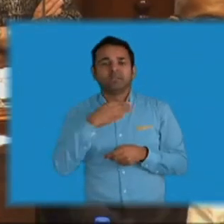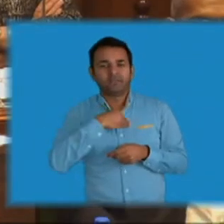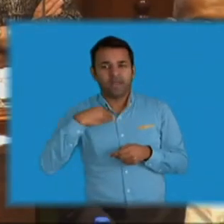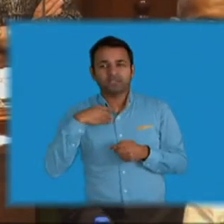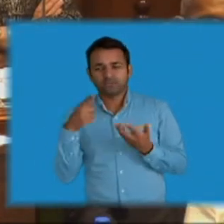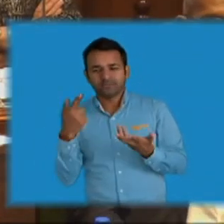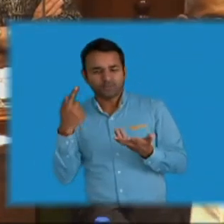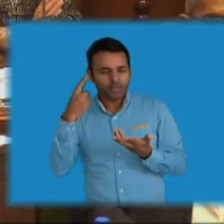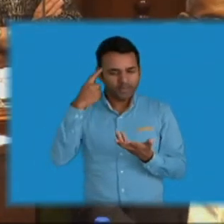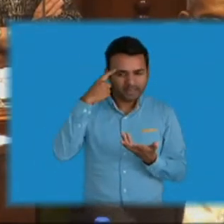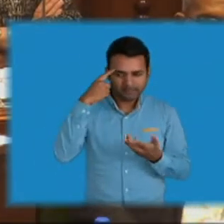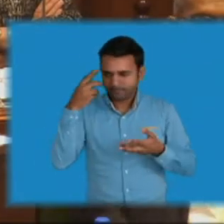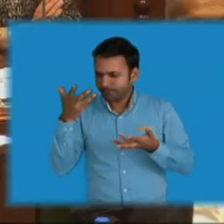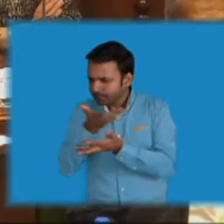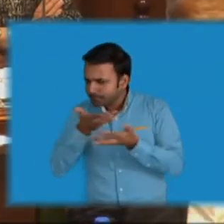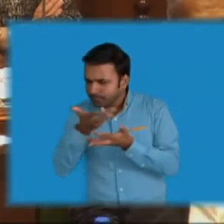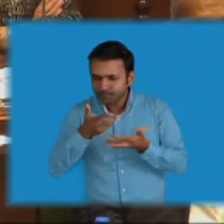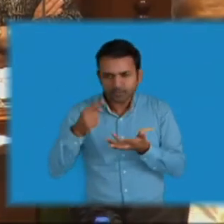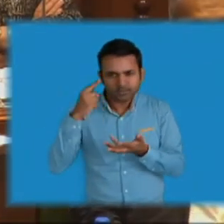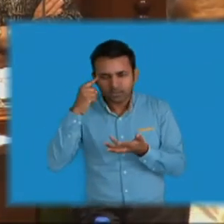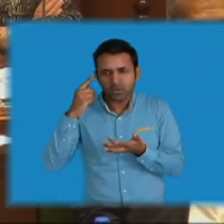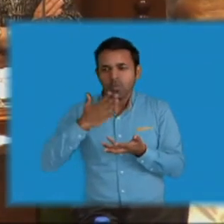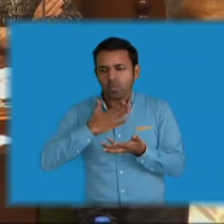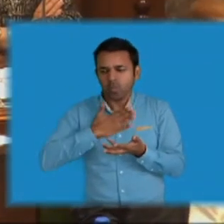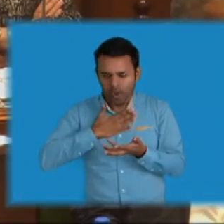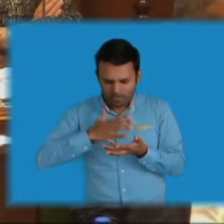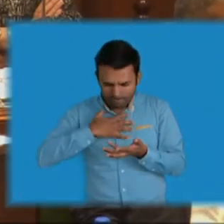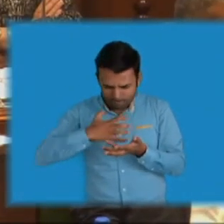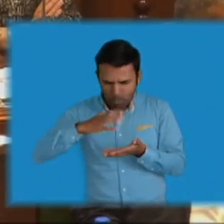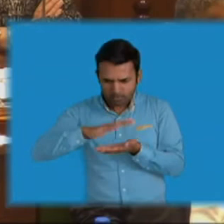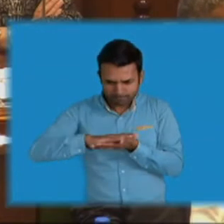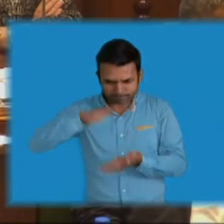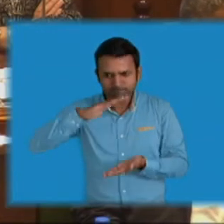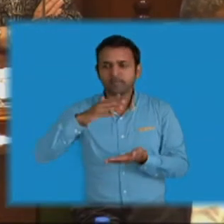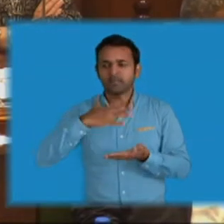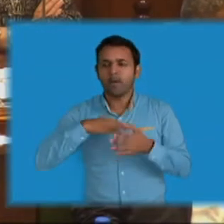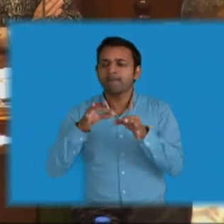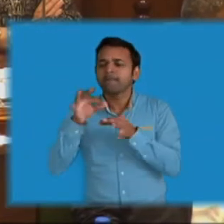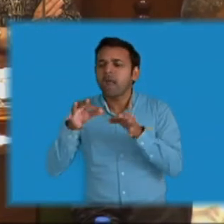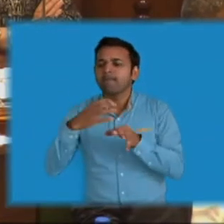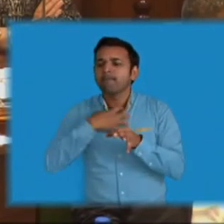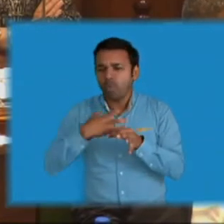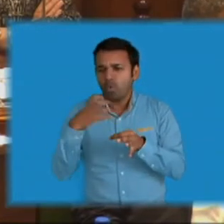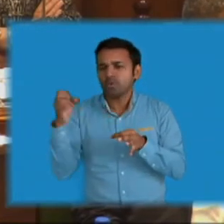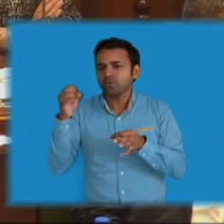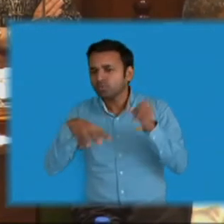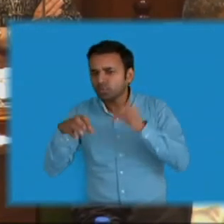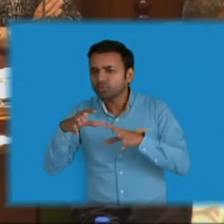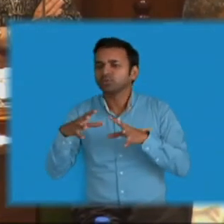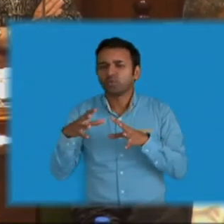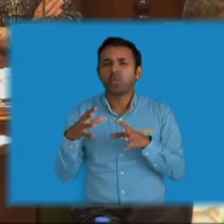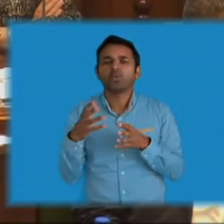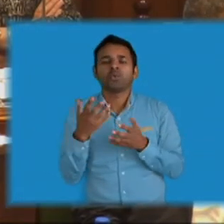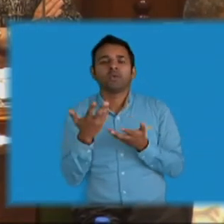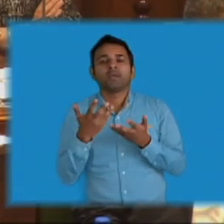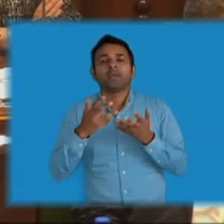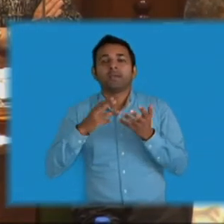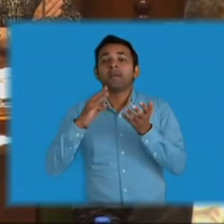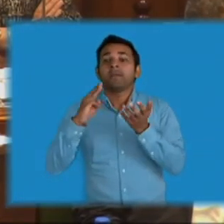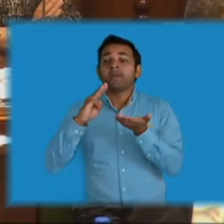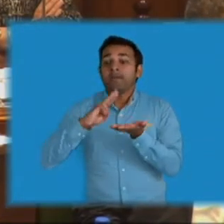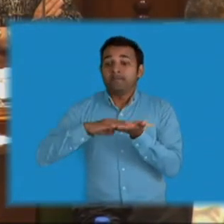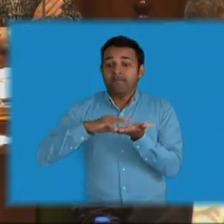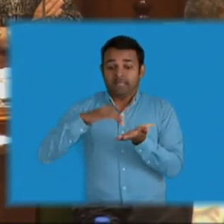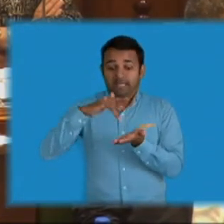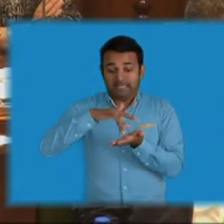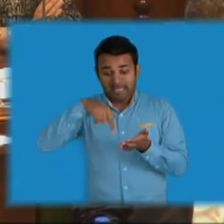of the reforestation effort in Fiji, as it will contribute in meeting our short, medium and long-term goals, such as carbon